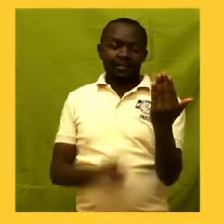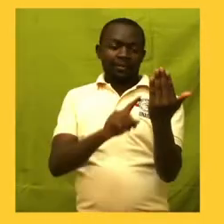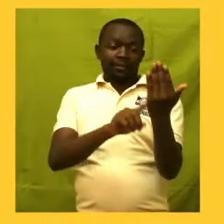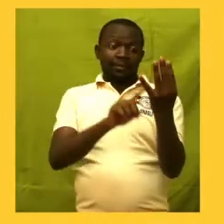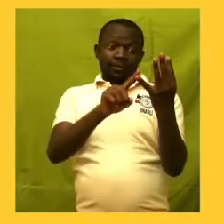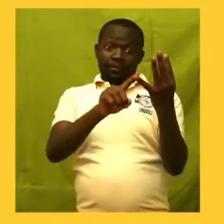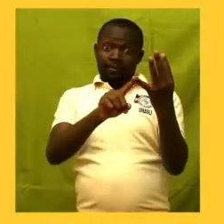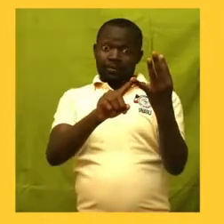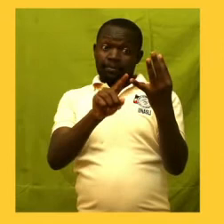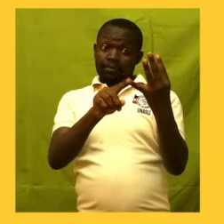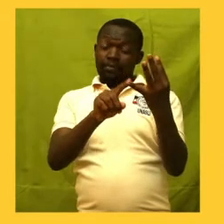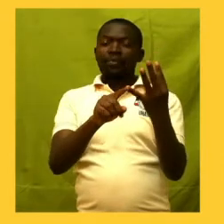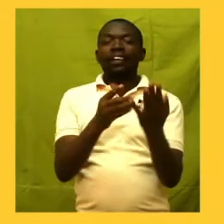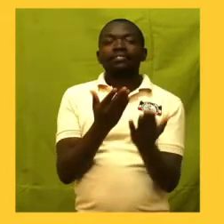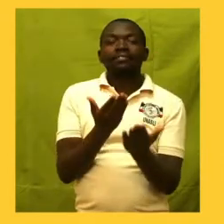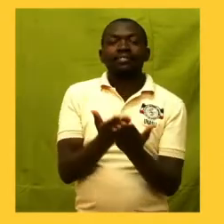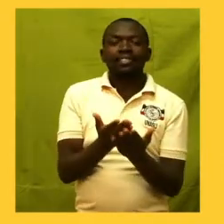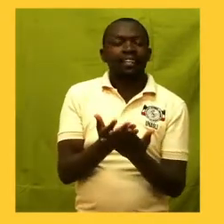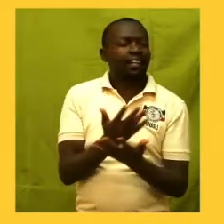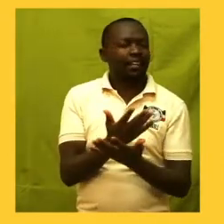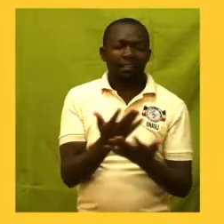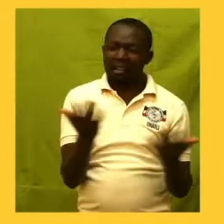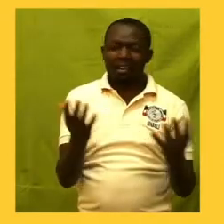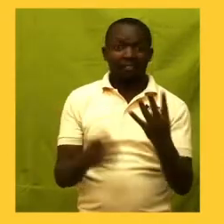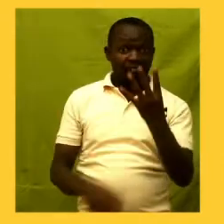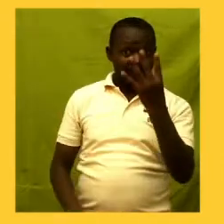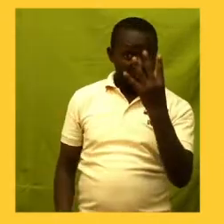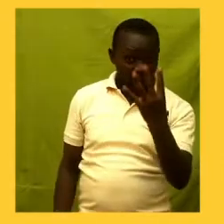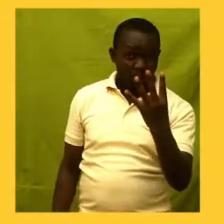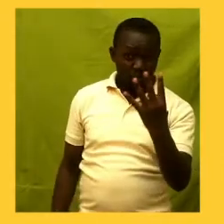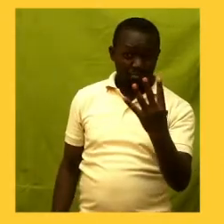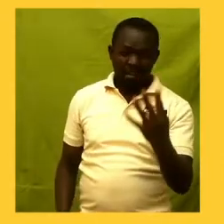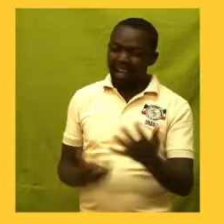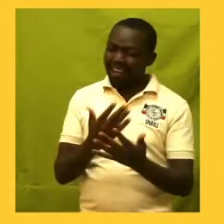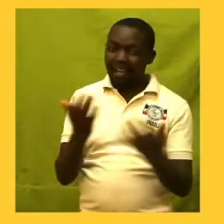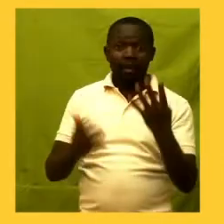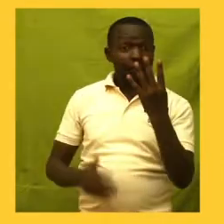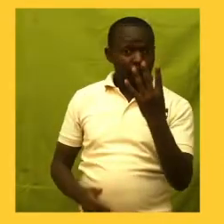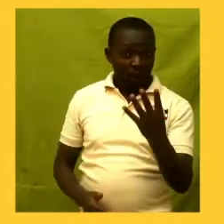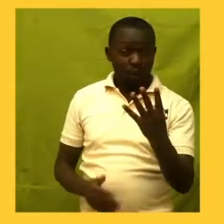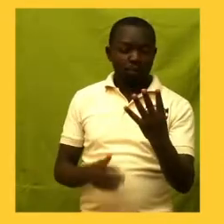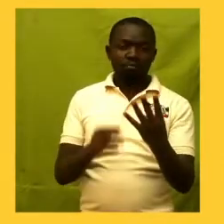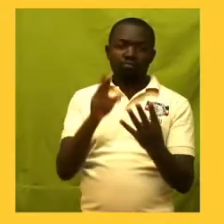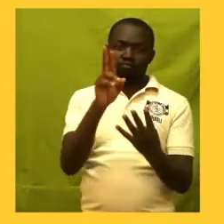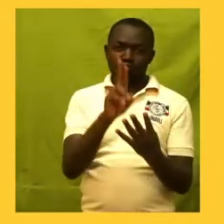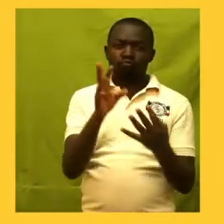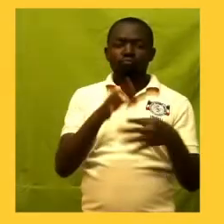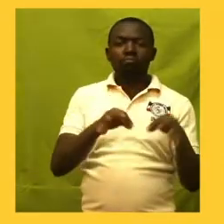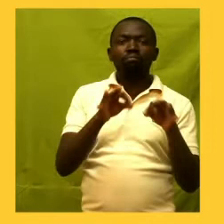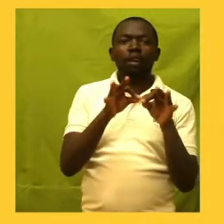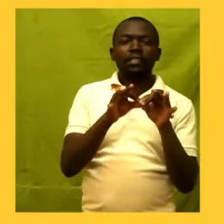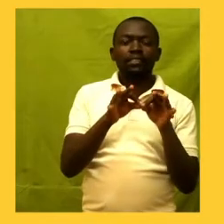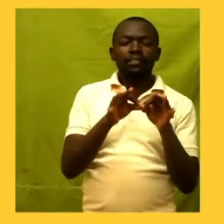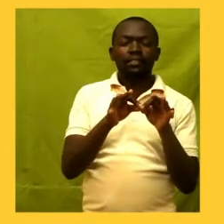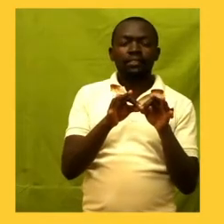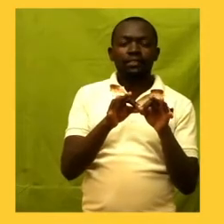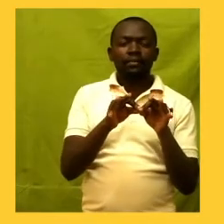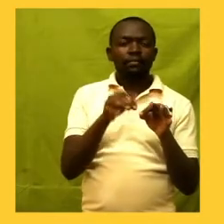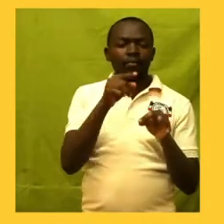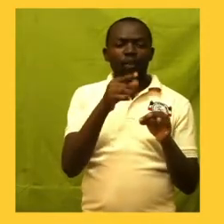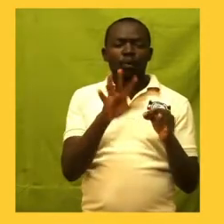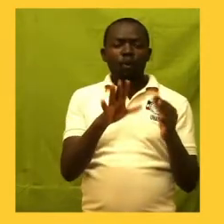Suggest any 4 uses of water bodies that surround Africa to the